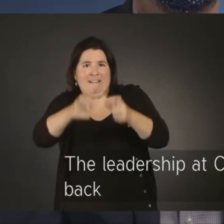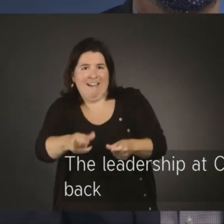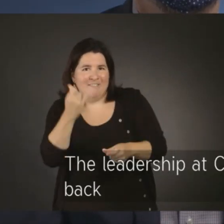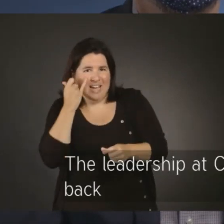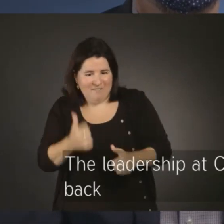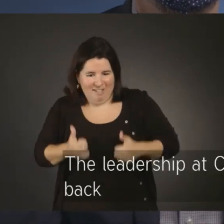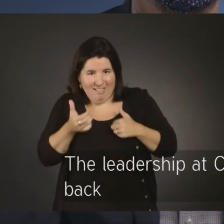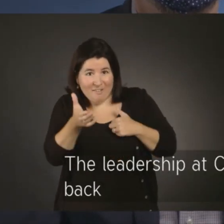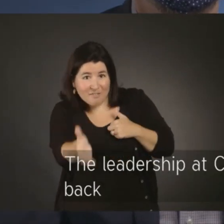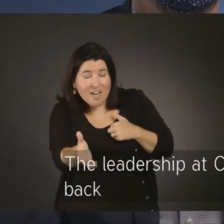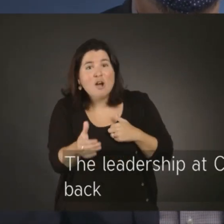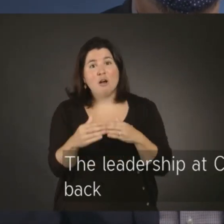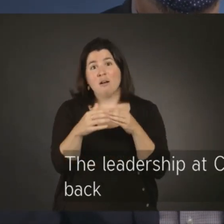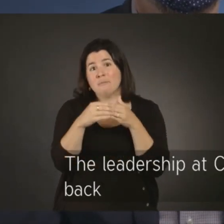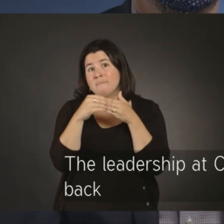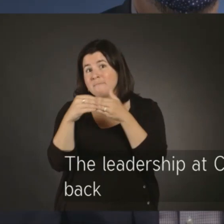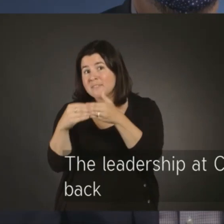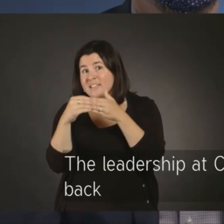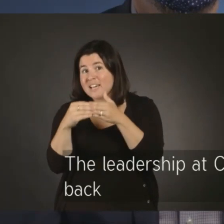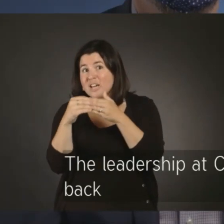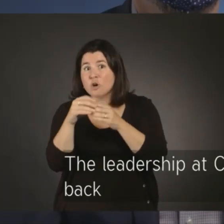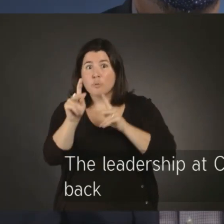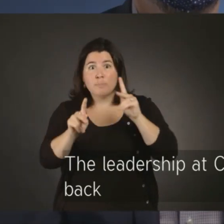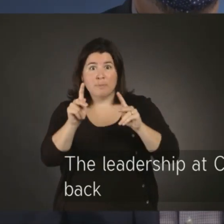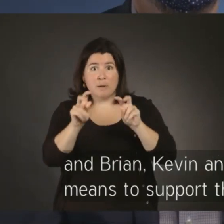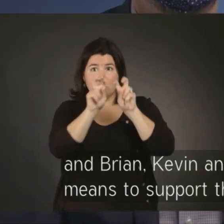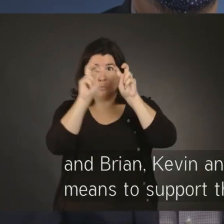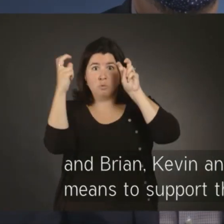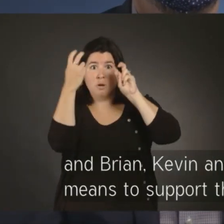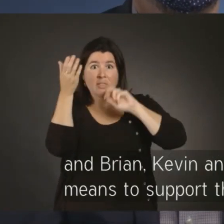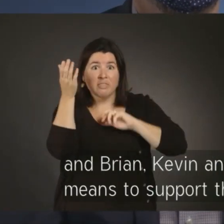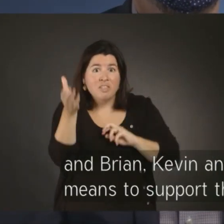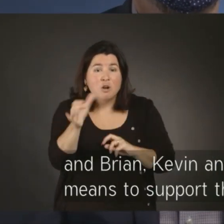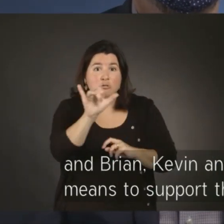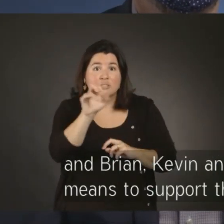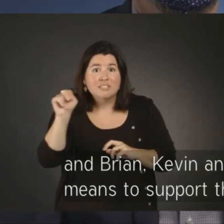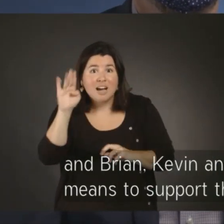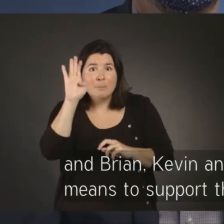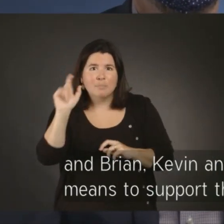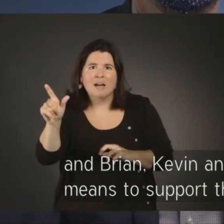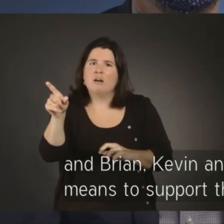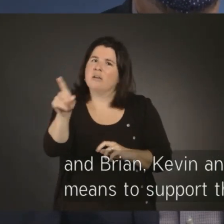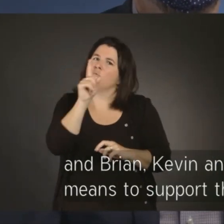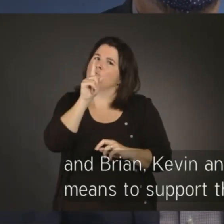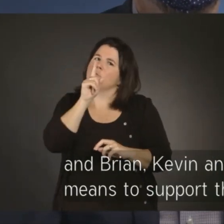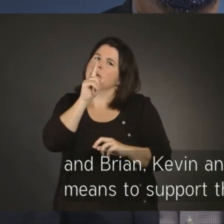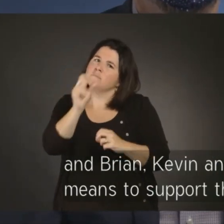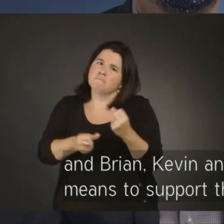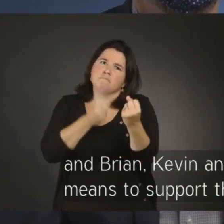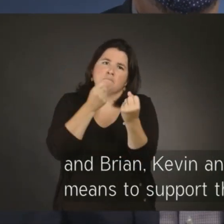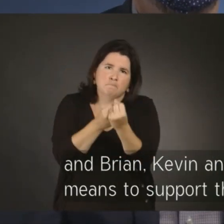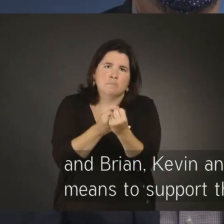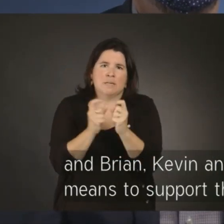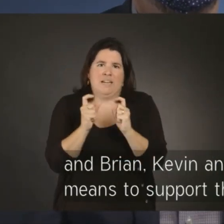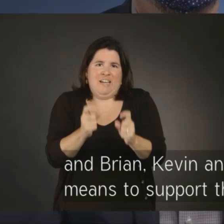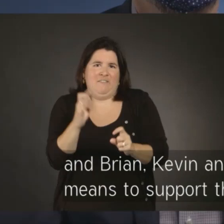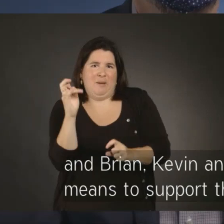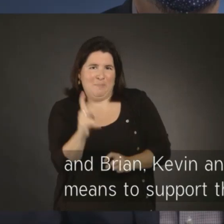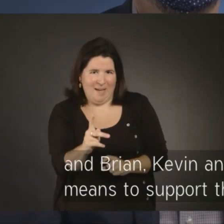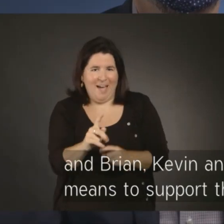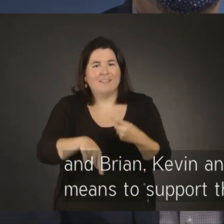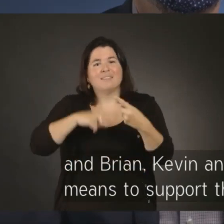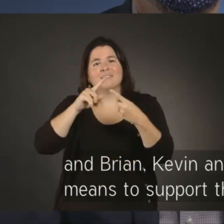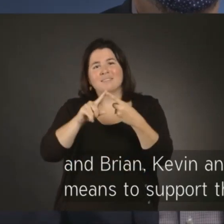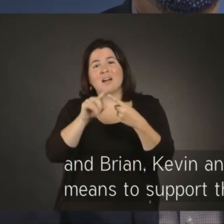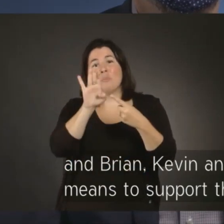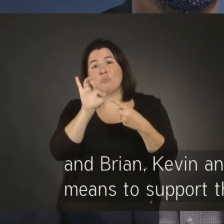at Cincinnati Bell has set the standard for giving back, and Brian, Kevin, and Lee are excellent examples of what it